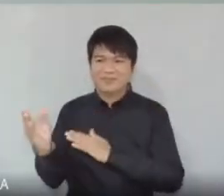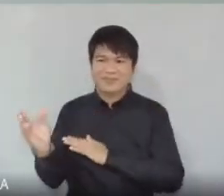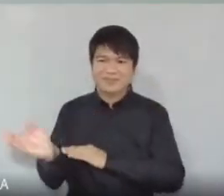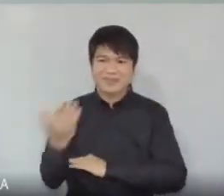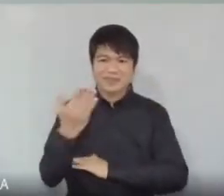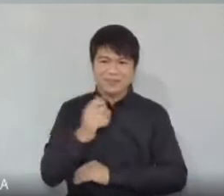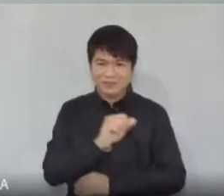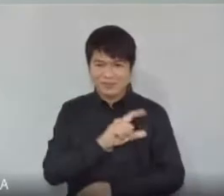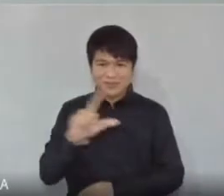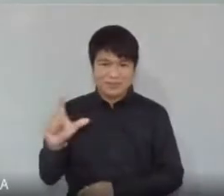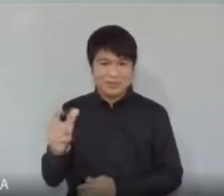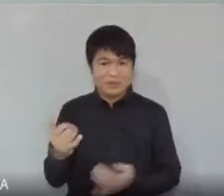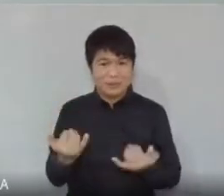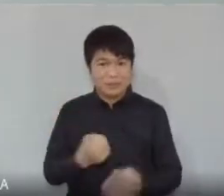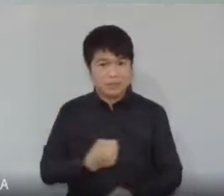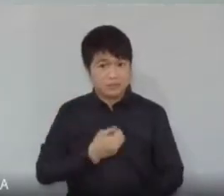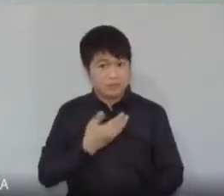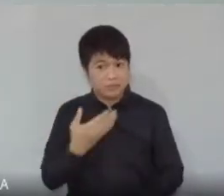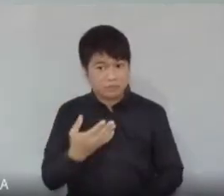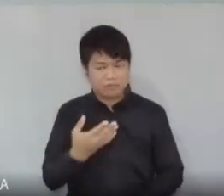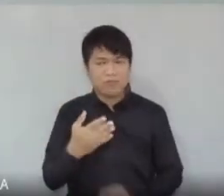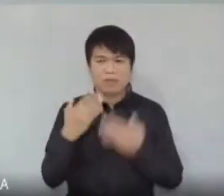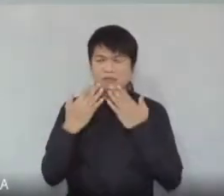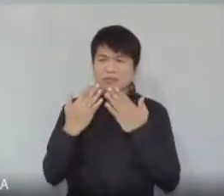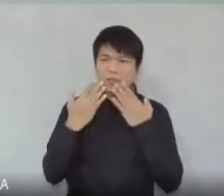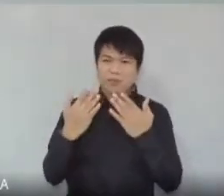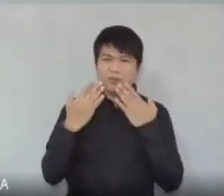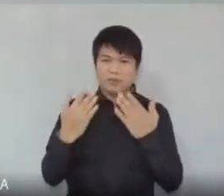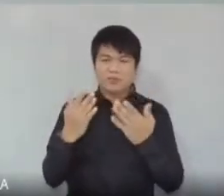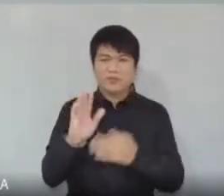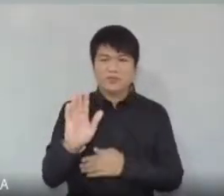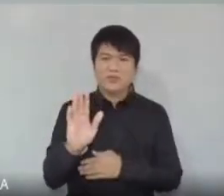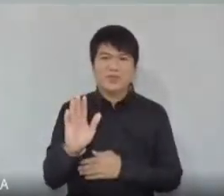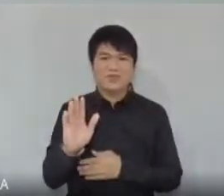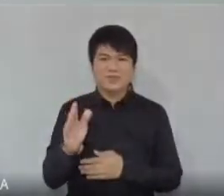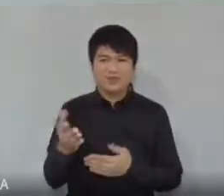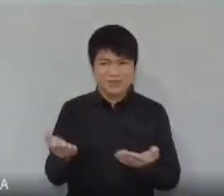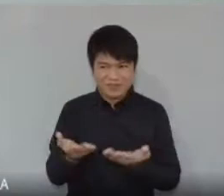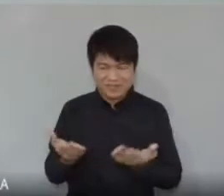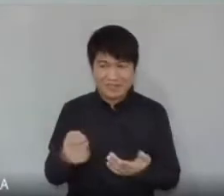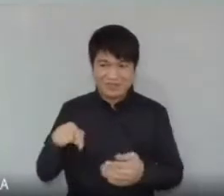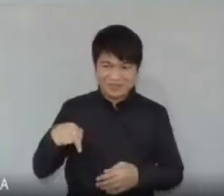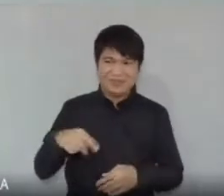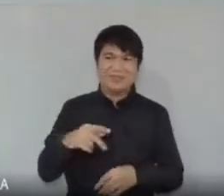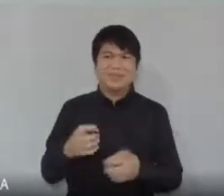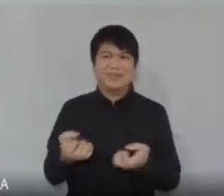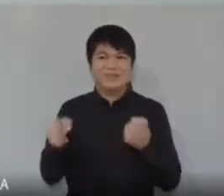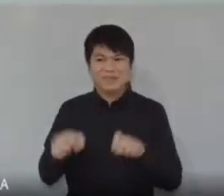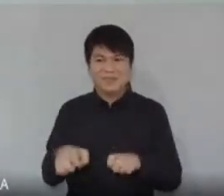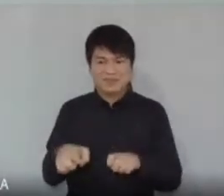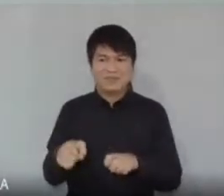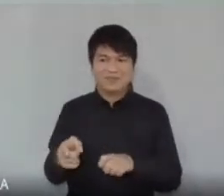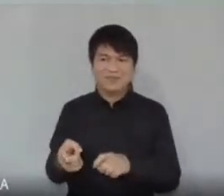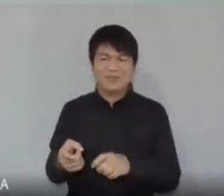Jimmy Montoya, for being partners in this particular video conferencing. And